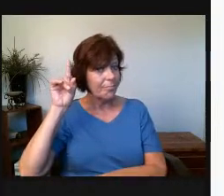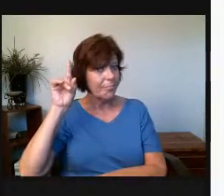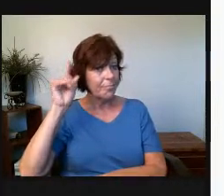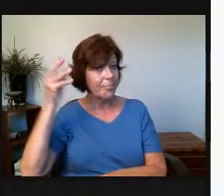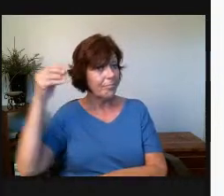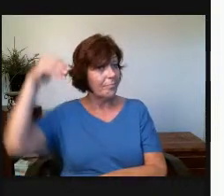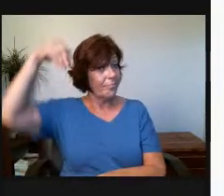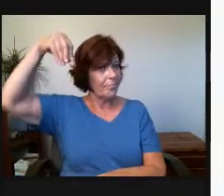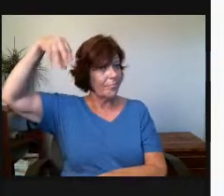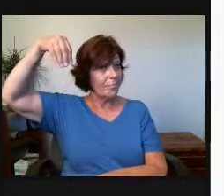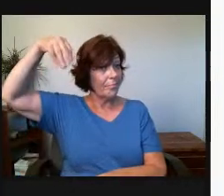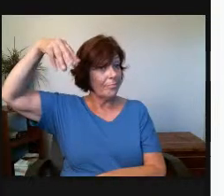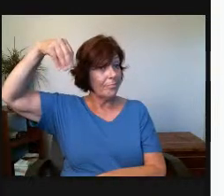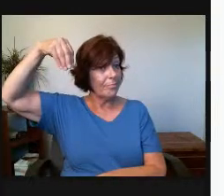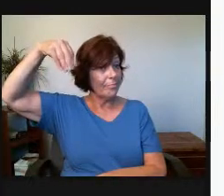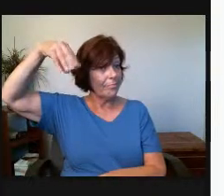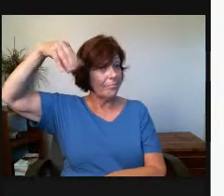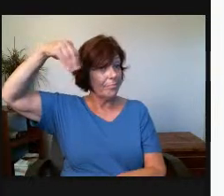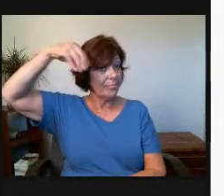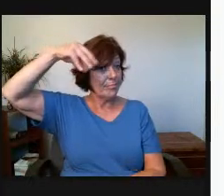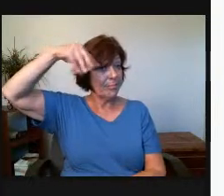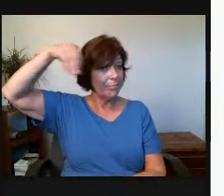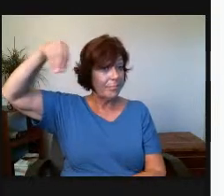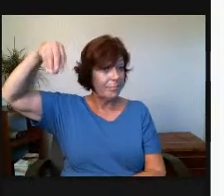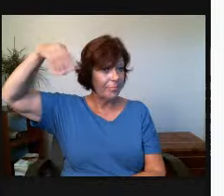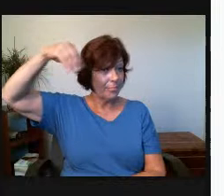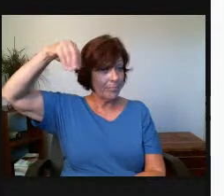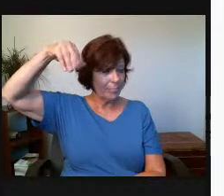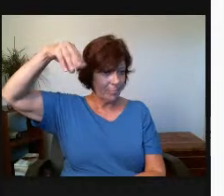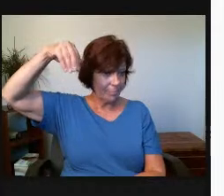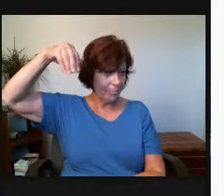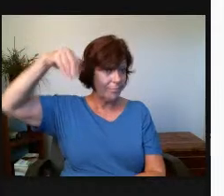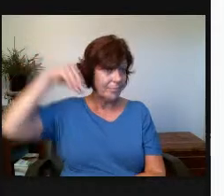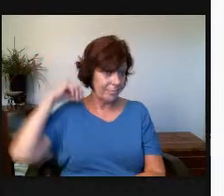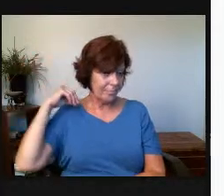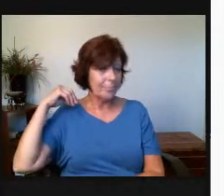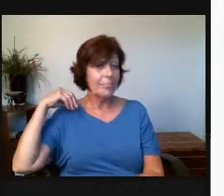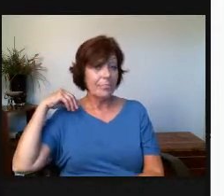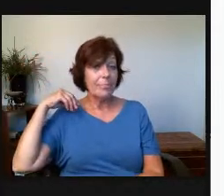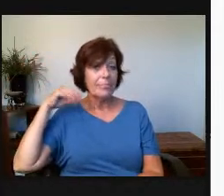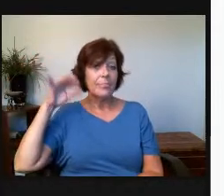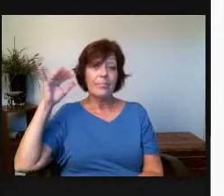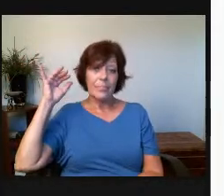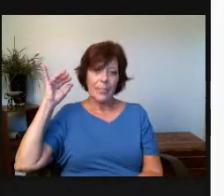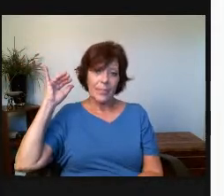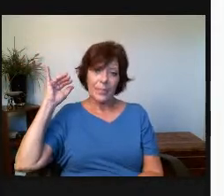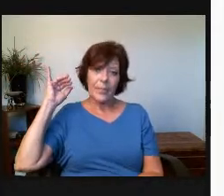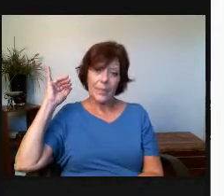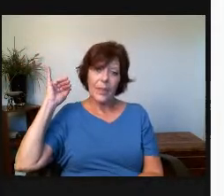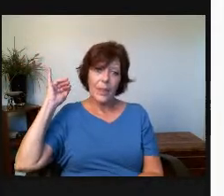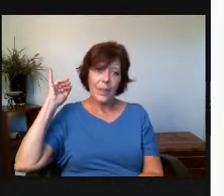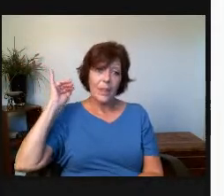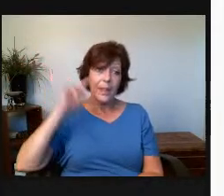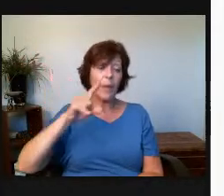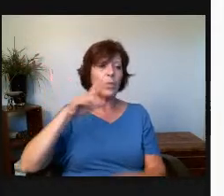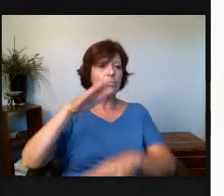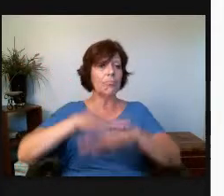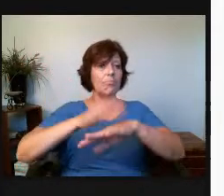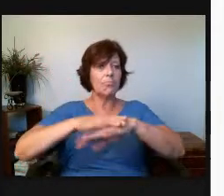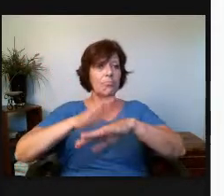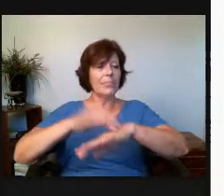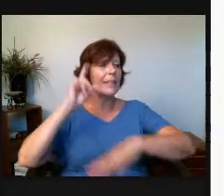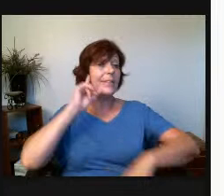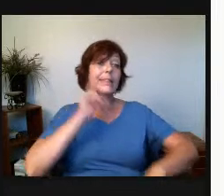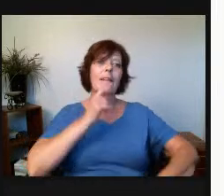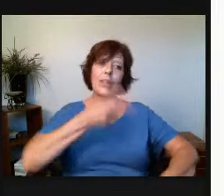that they are strobe. There are strobes, and that will alert somebody who is deaf